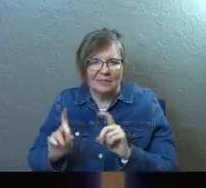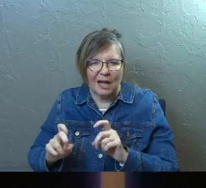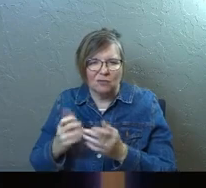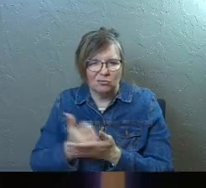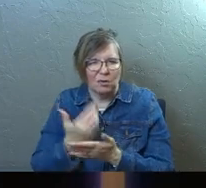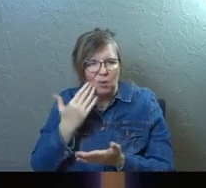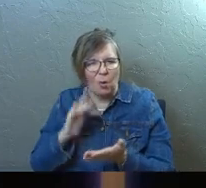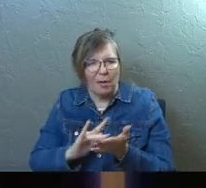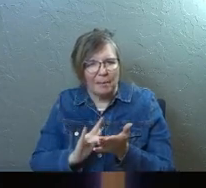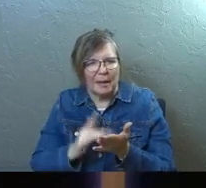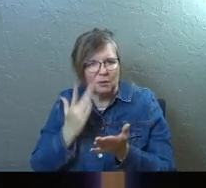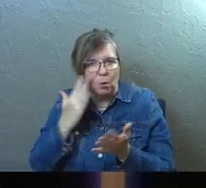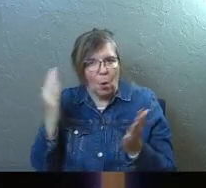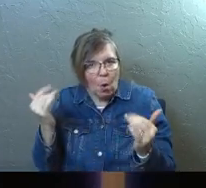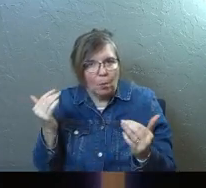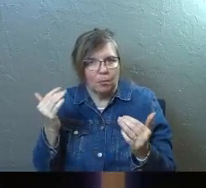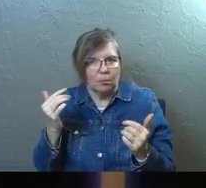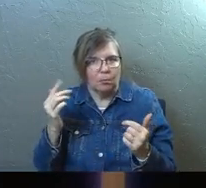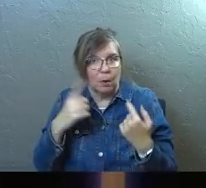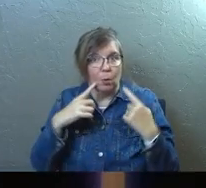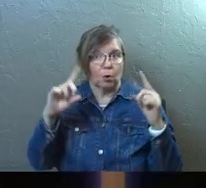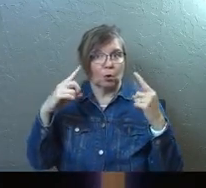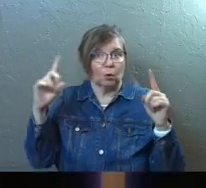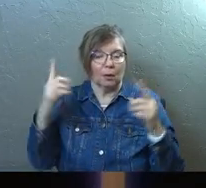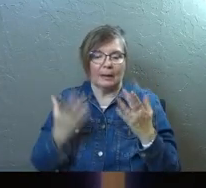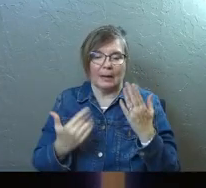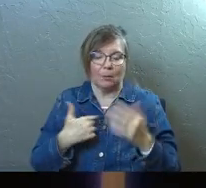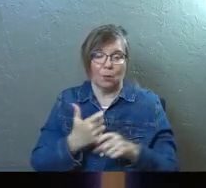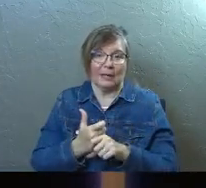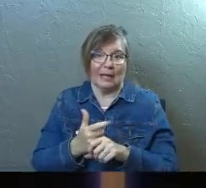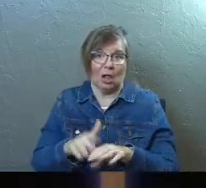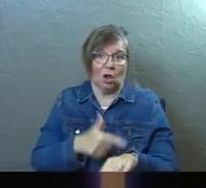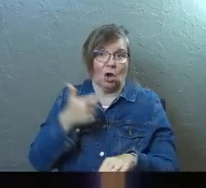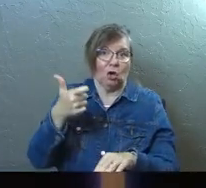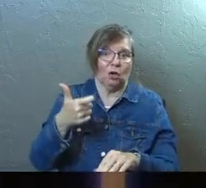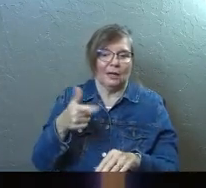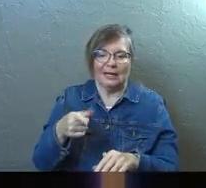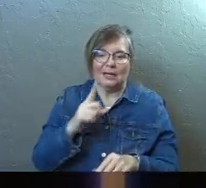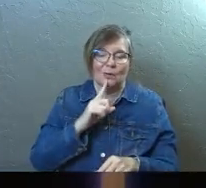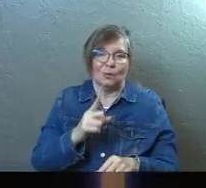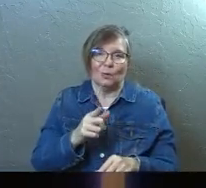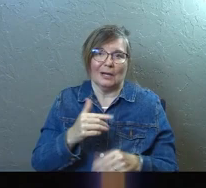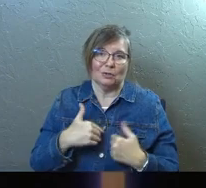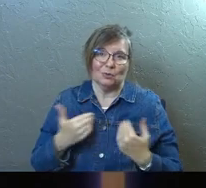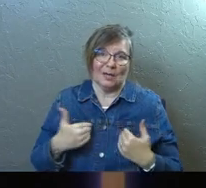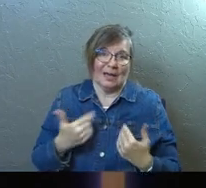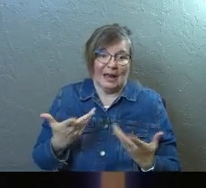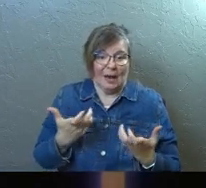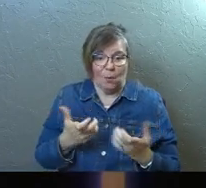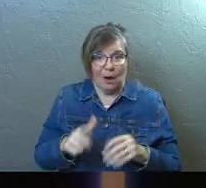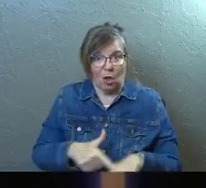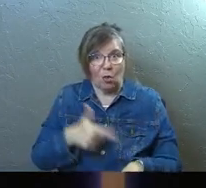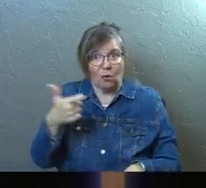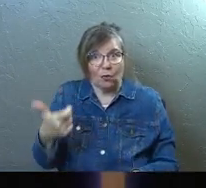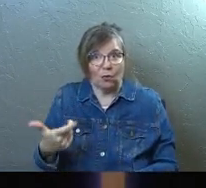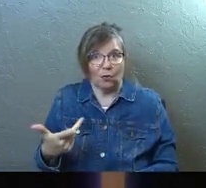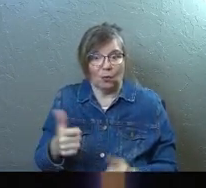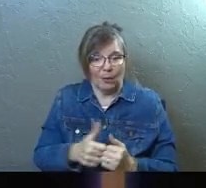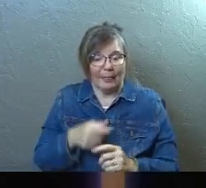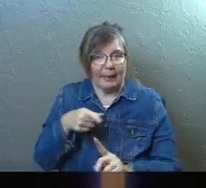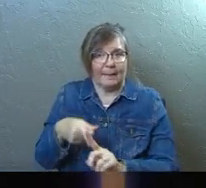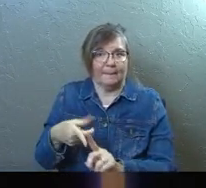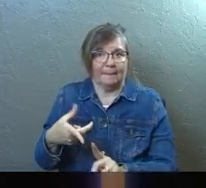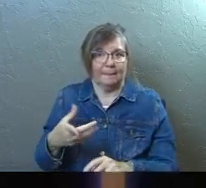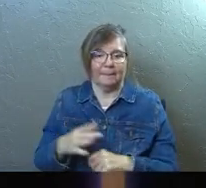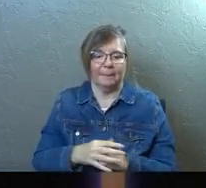know, the things that you hope in and like maybe we get even longer. And he was just way too young and I wanted longer with